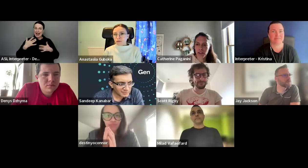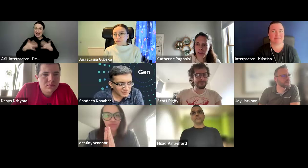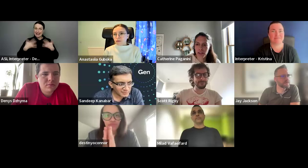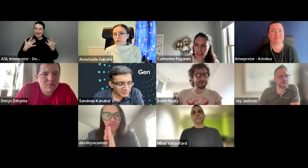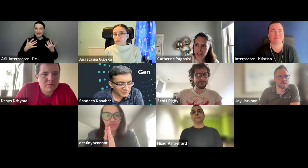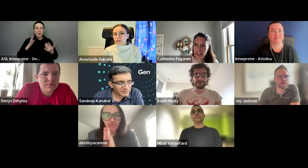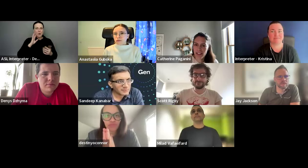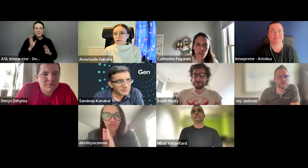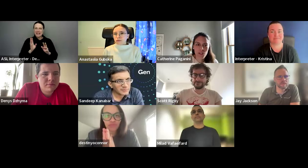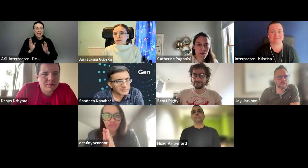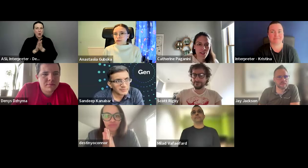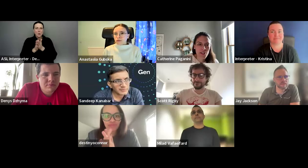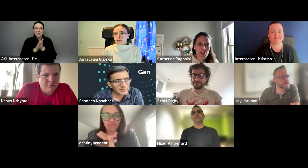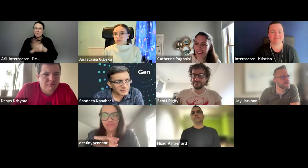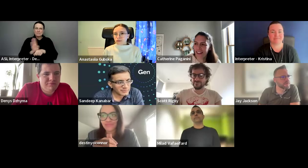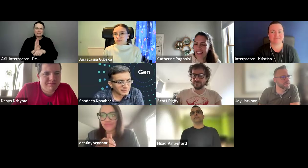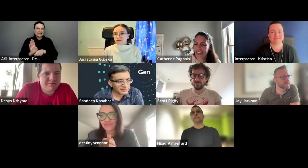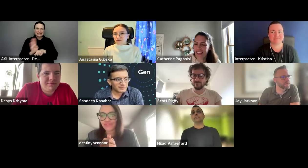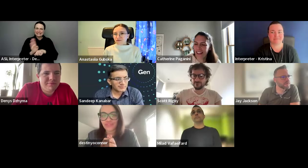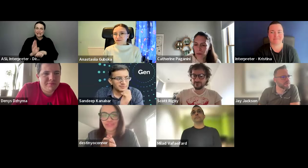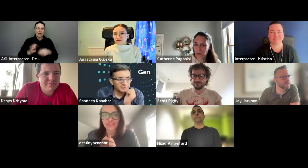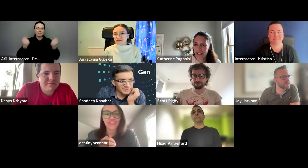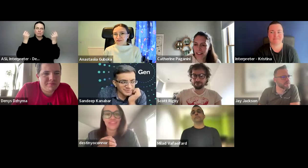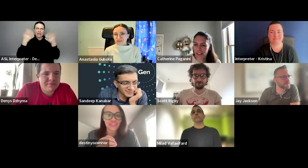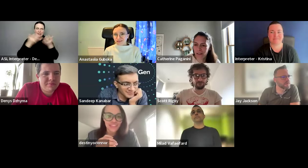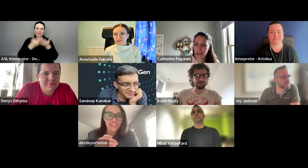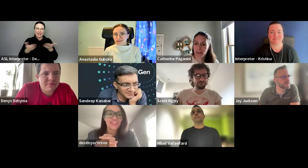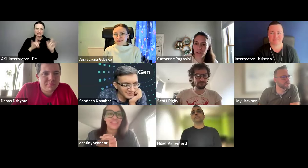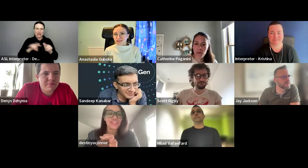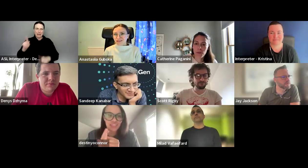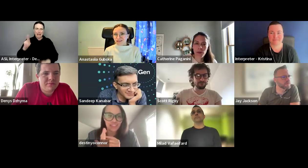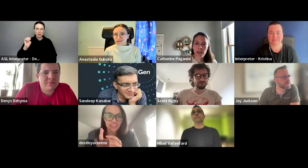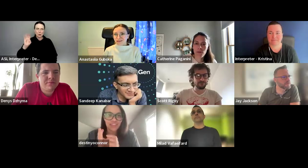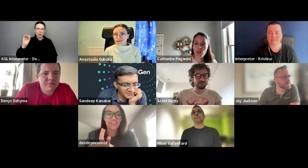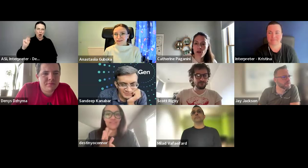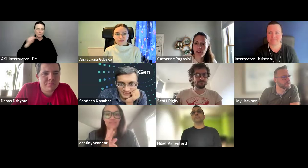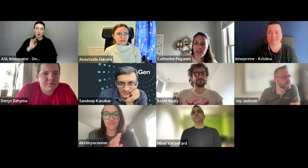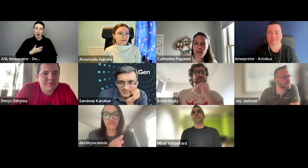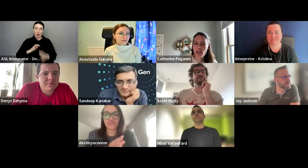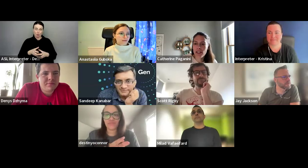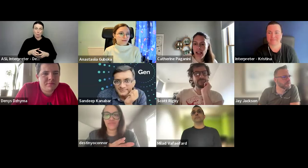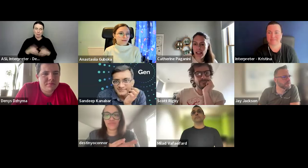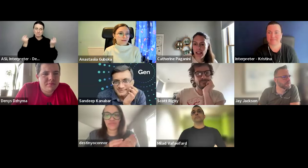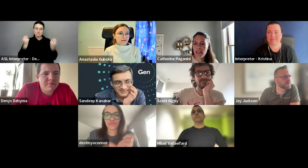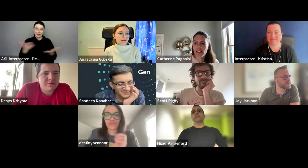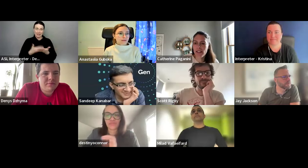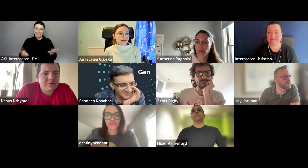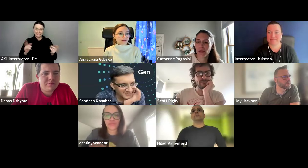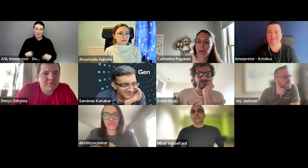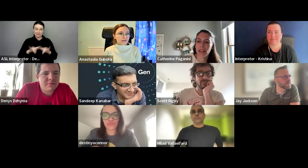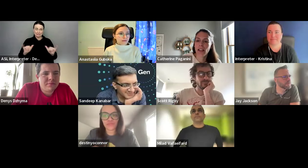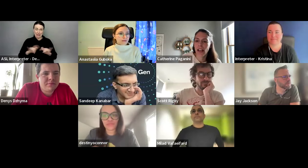be very, very busy. There is so much going on at KubeCon for our group. So the team on